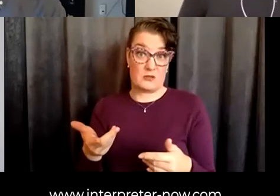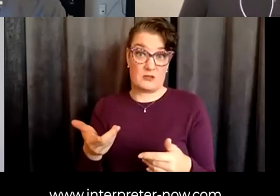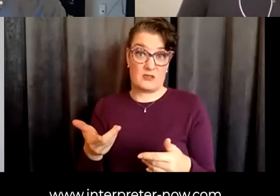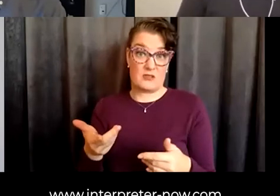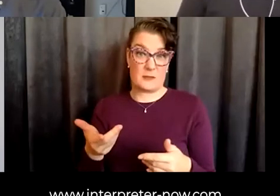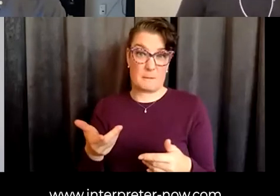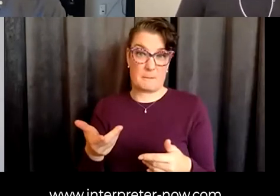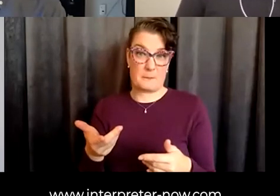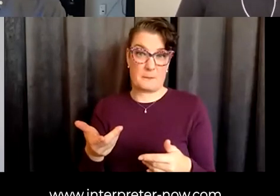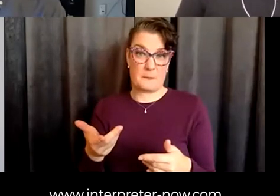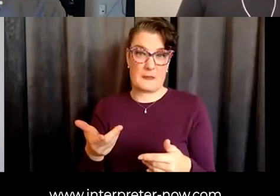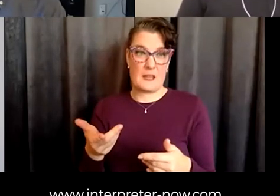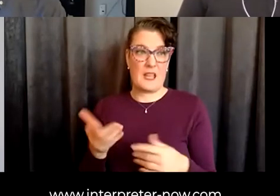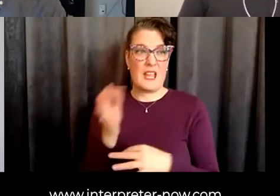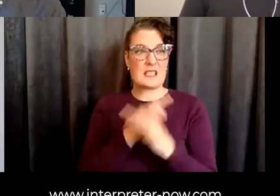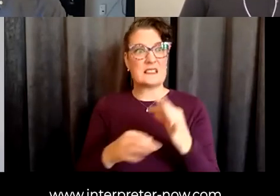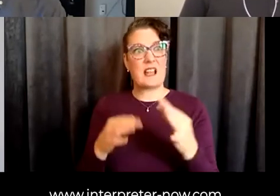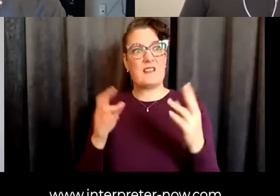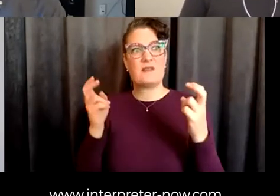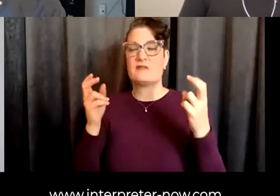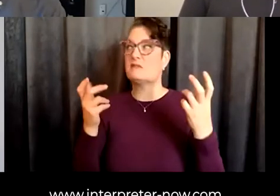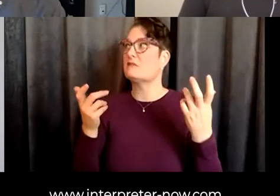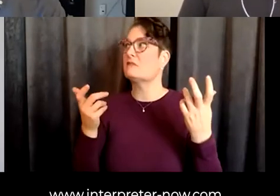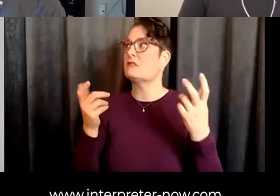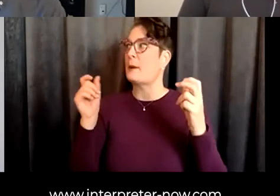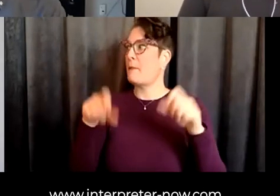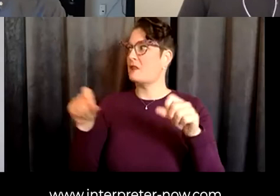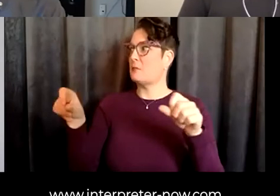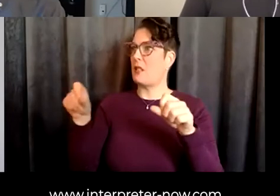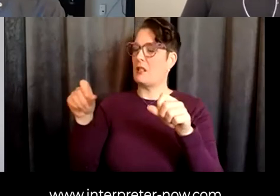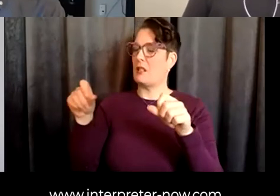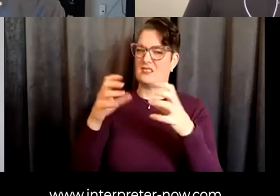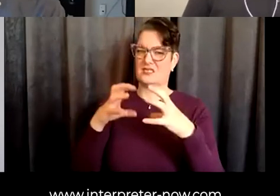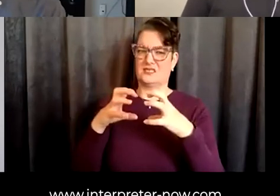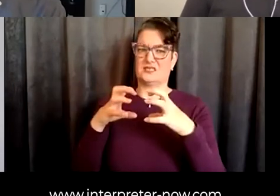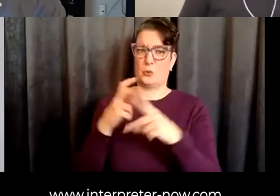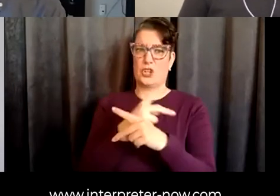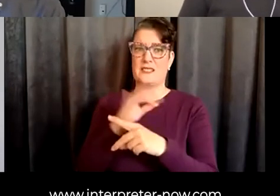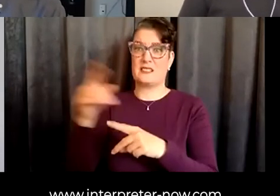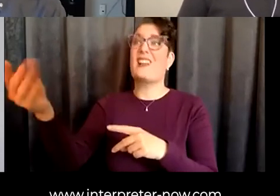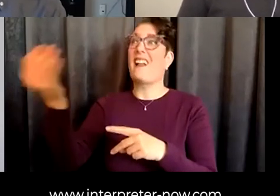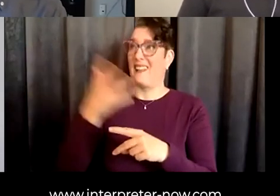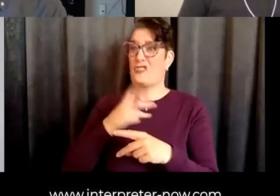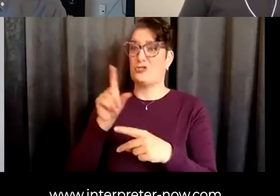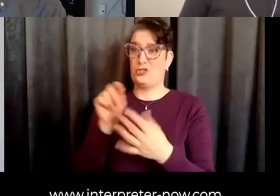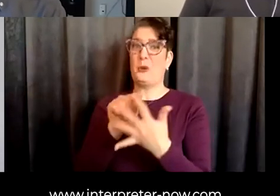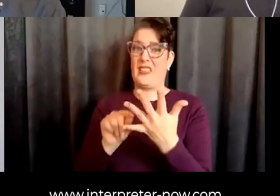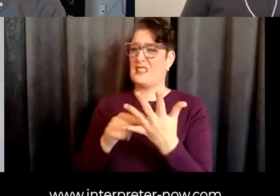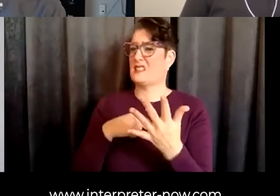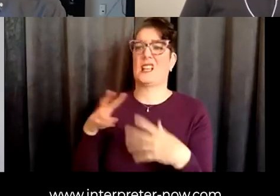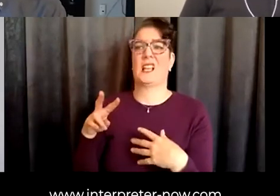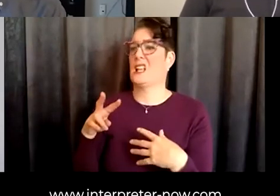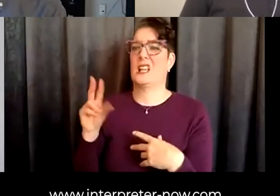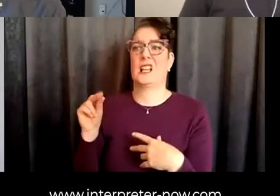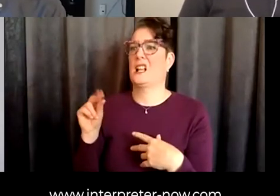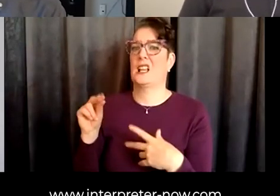that potential friction of hearing what you're supposed to do and then getting hard on yourself for not doing it, which is contributing to the